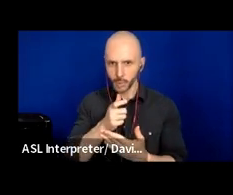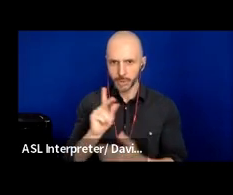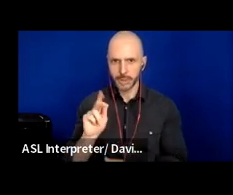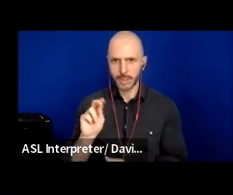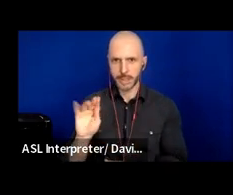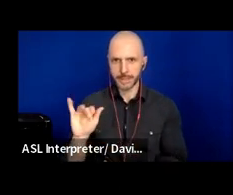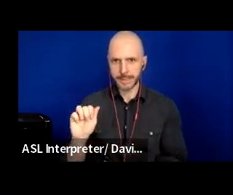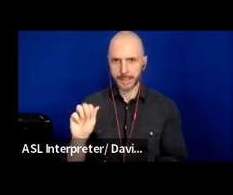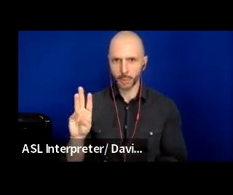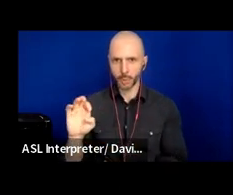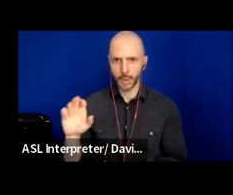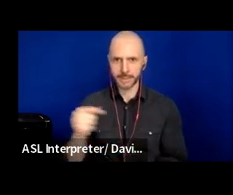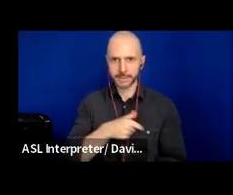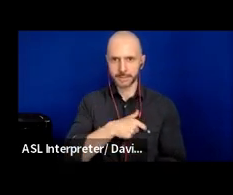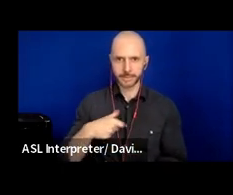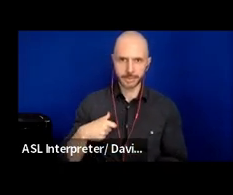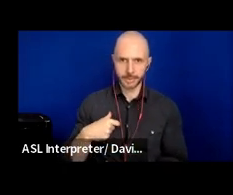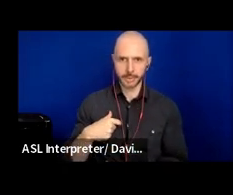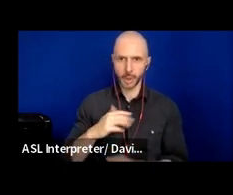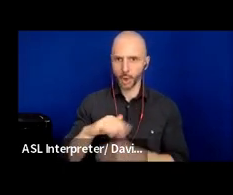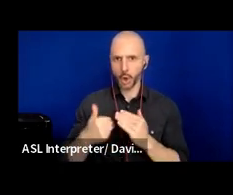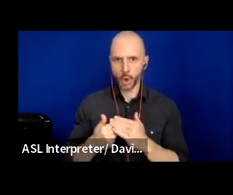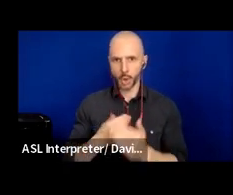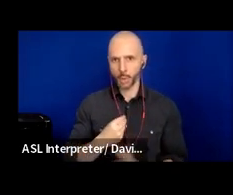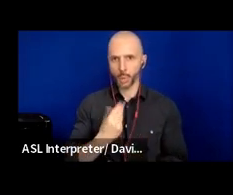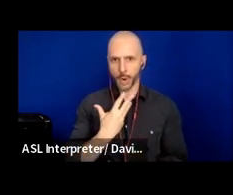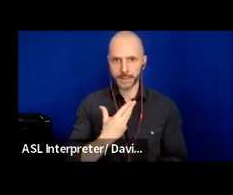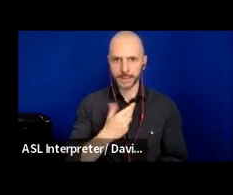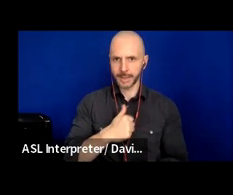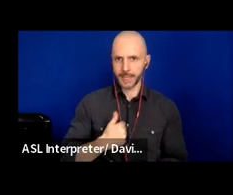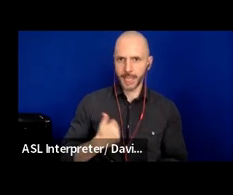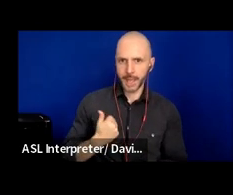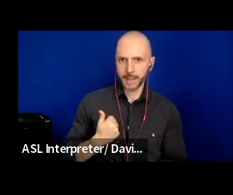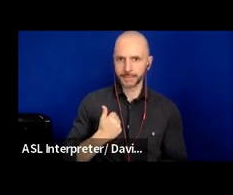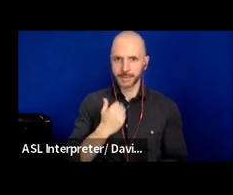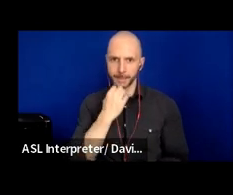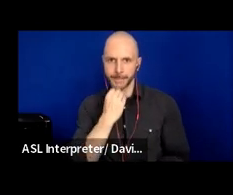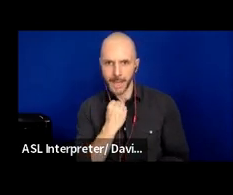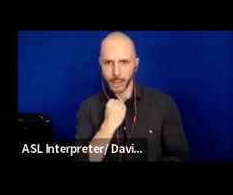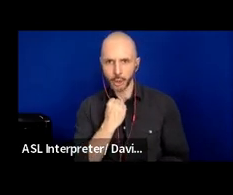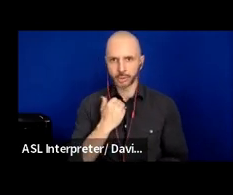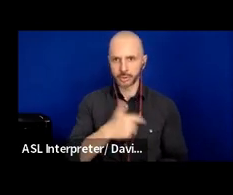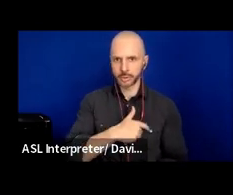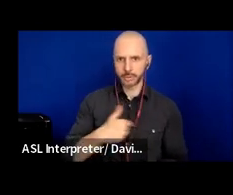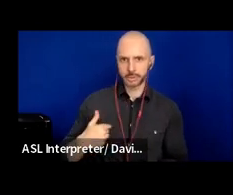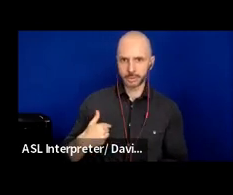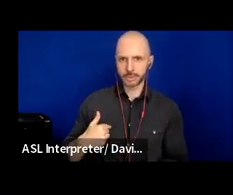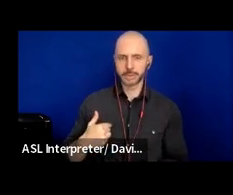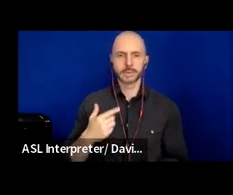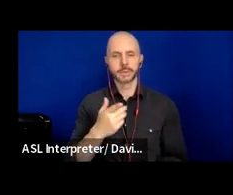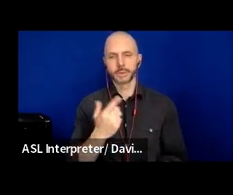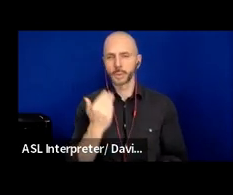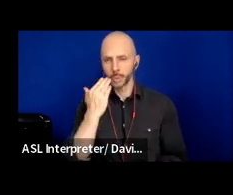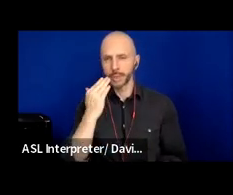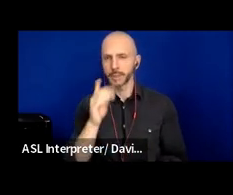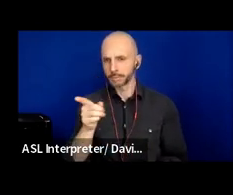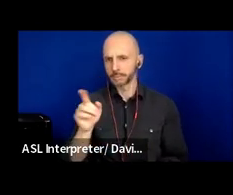understanding context for how we use language. And again, Joseph, your point about isn't all language, certainly, we have to always think about how